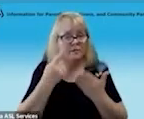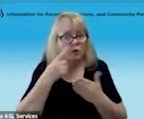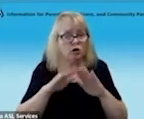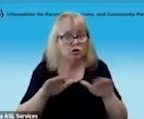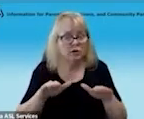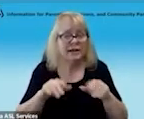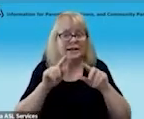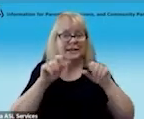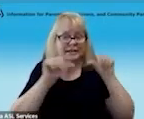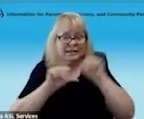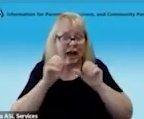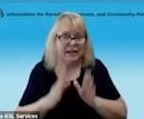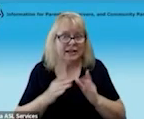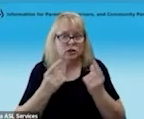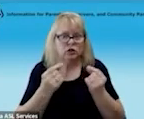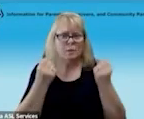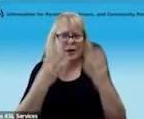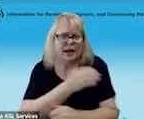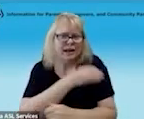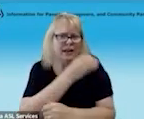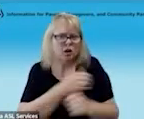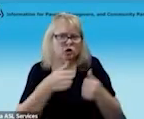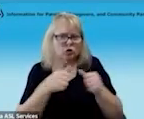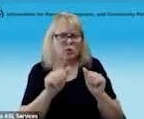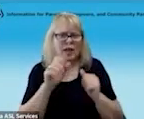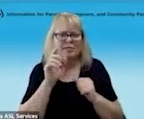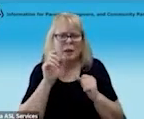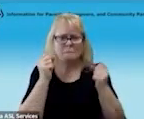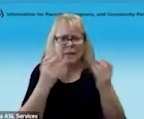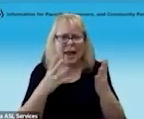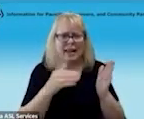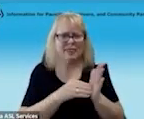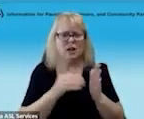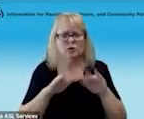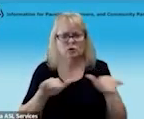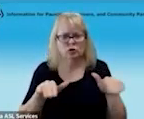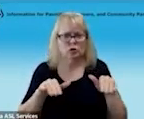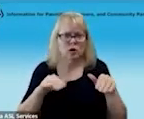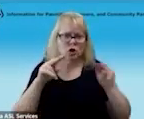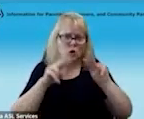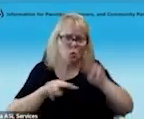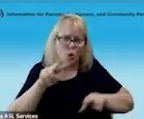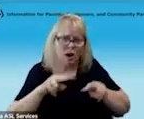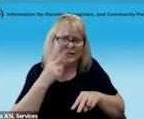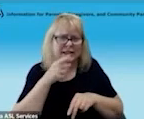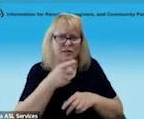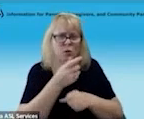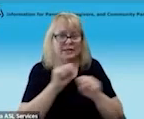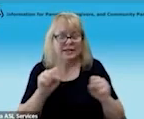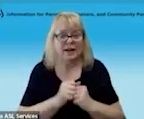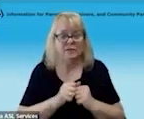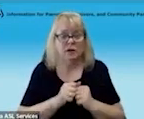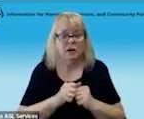of millions of children, teens, and adults have already received a COVID-19 vaccine. In addition, before recommending the vaccines to